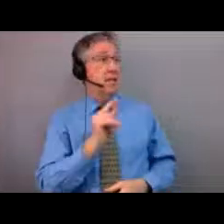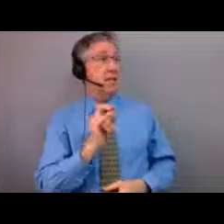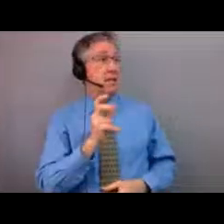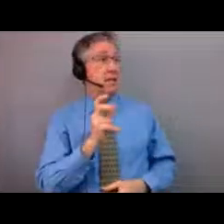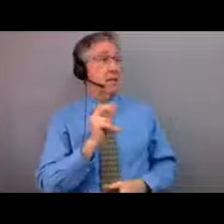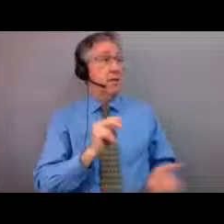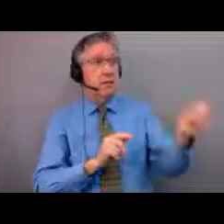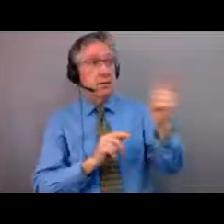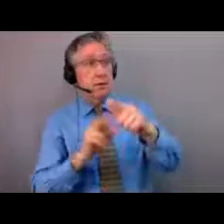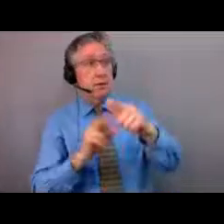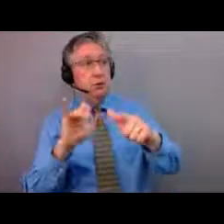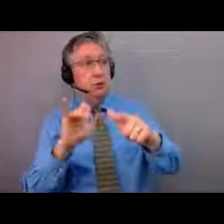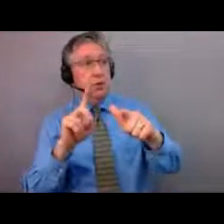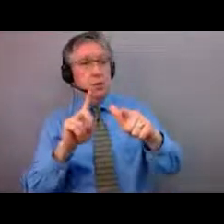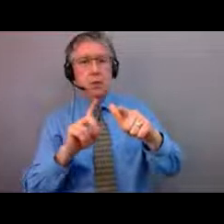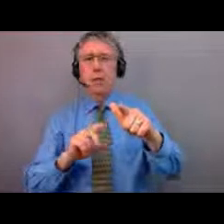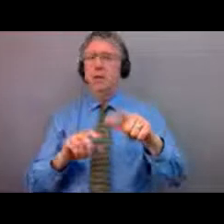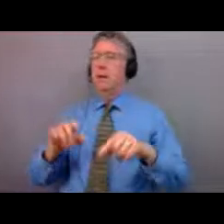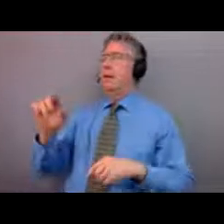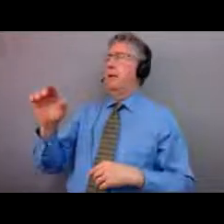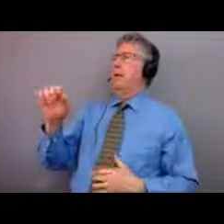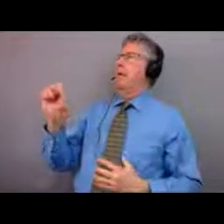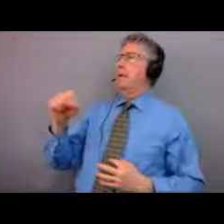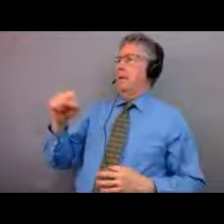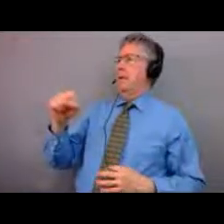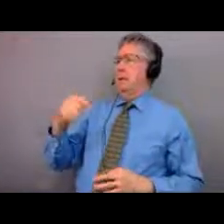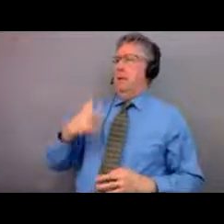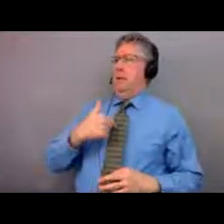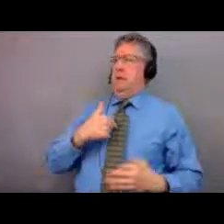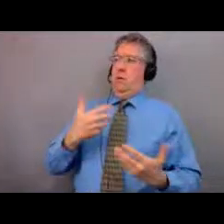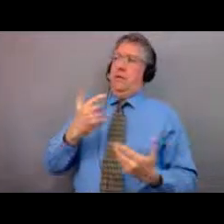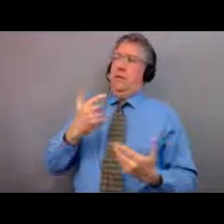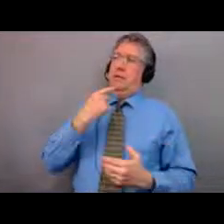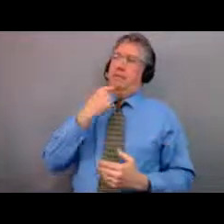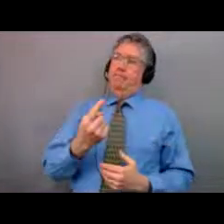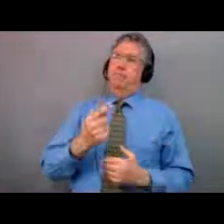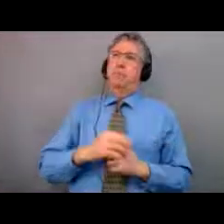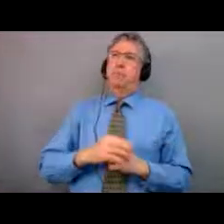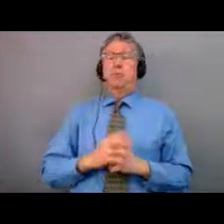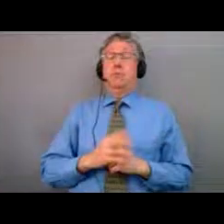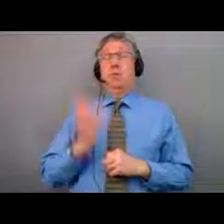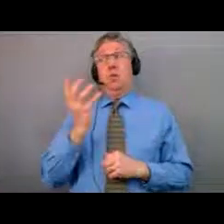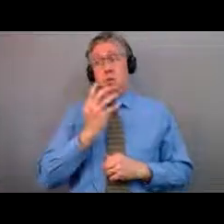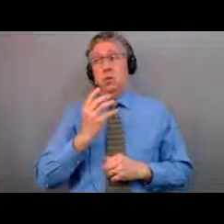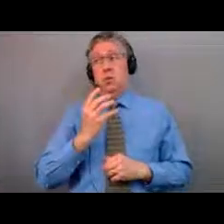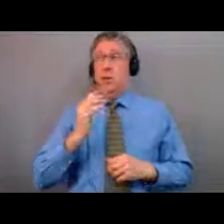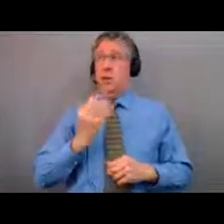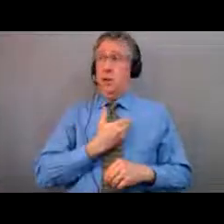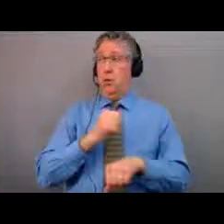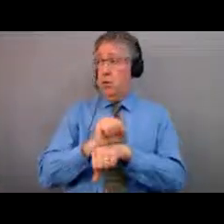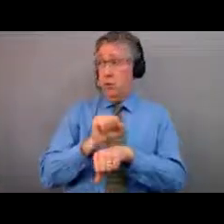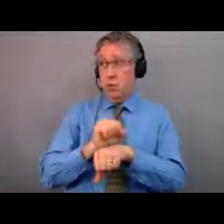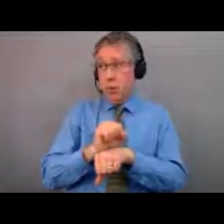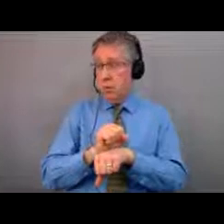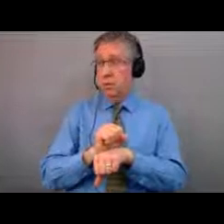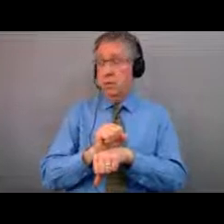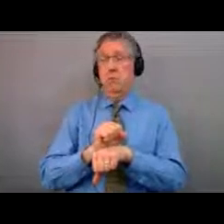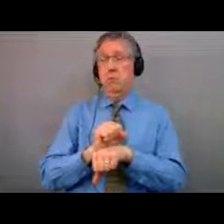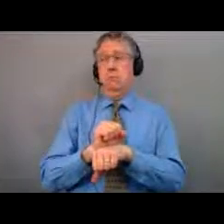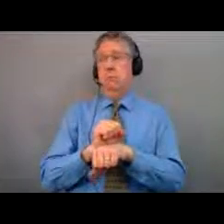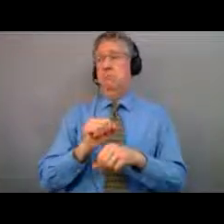Yes, I just want to say that this work would not have been possible without the cooperation